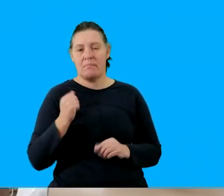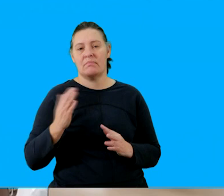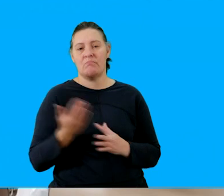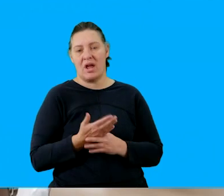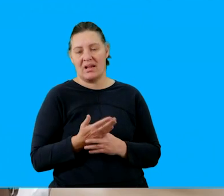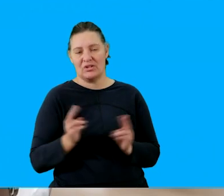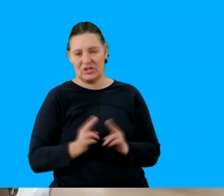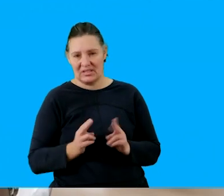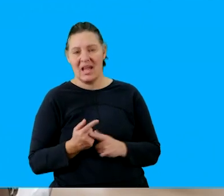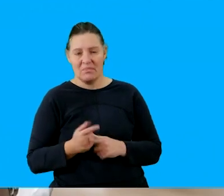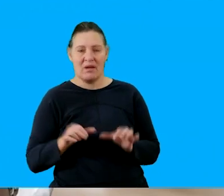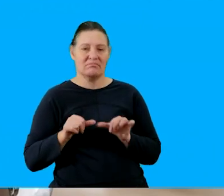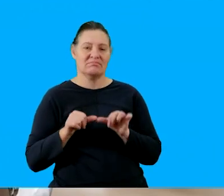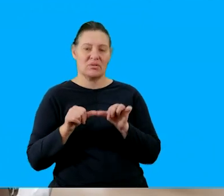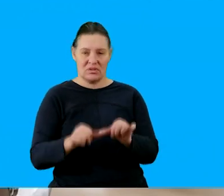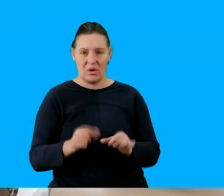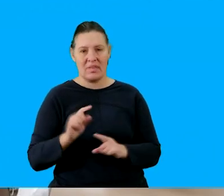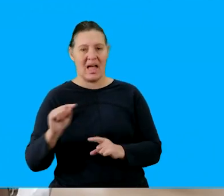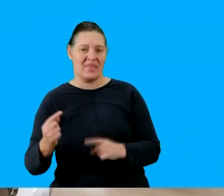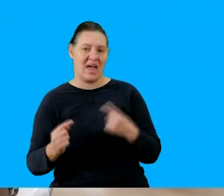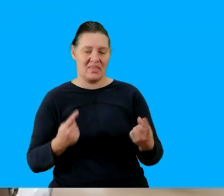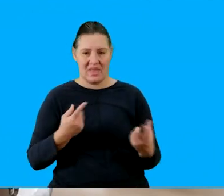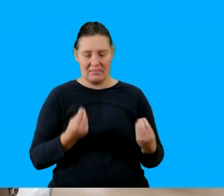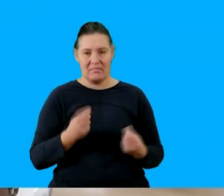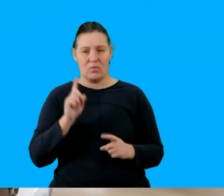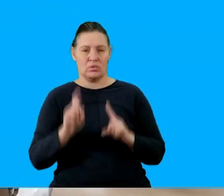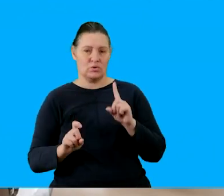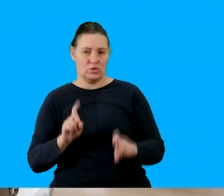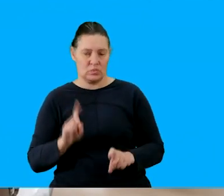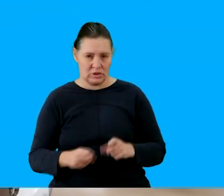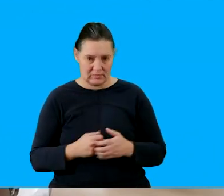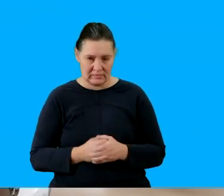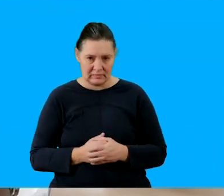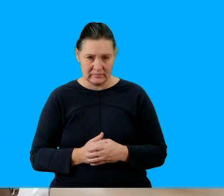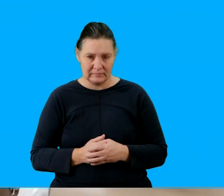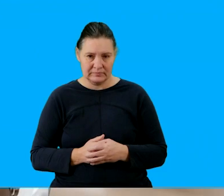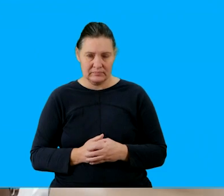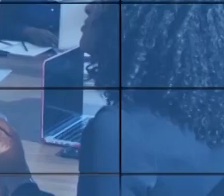let us take a short break and we will continue with other application questions.